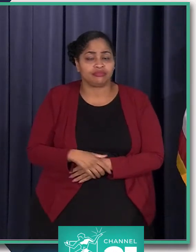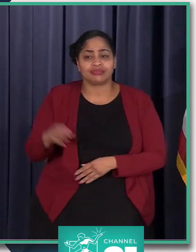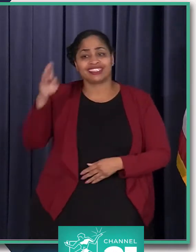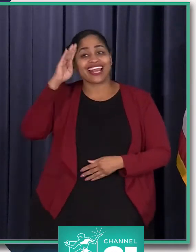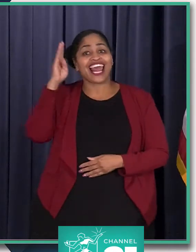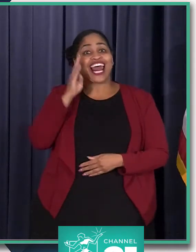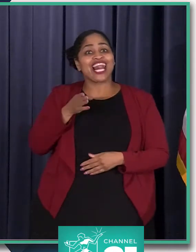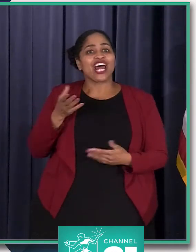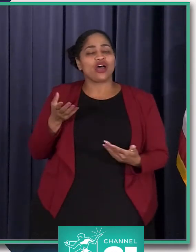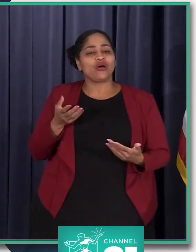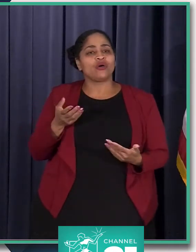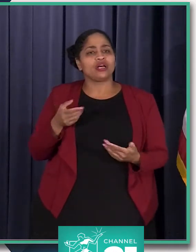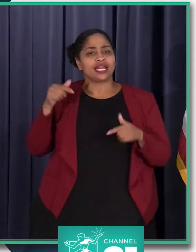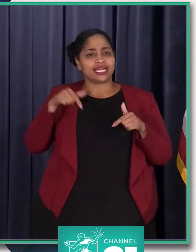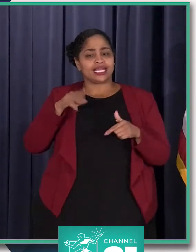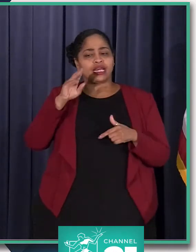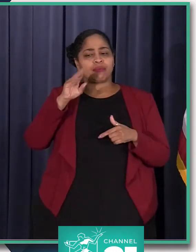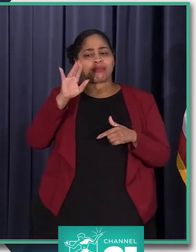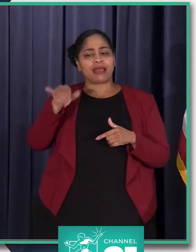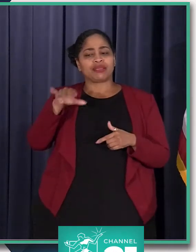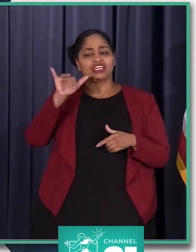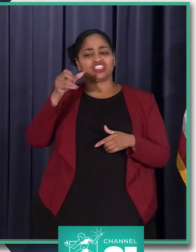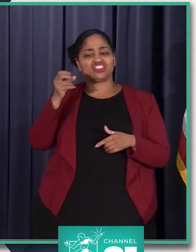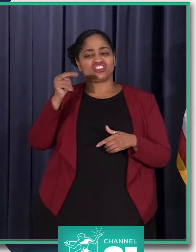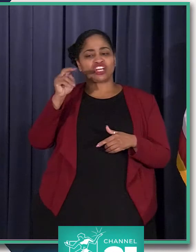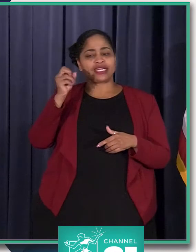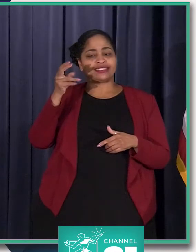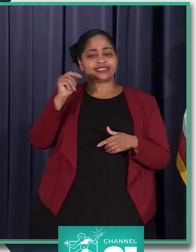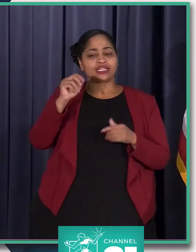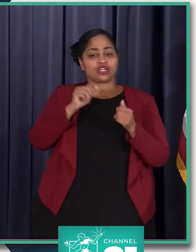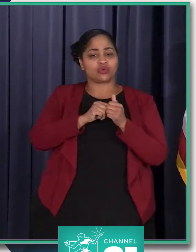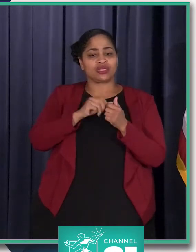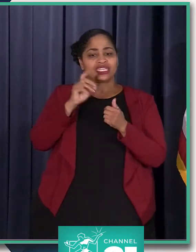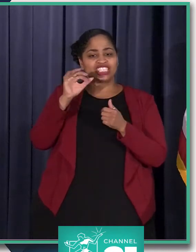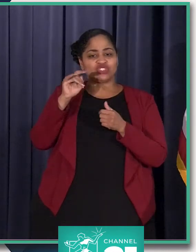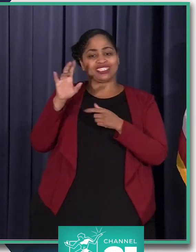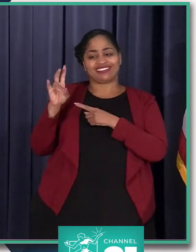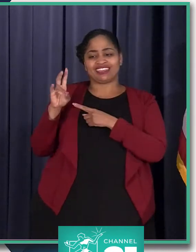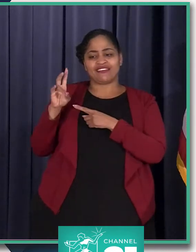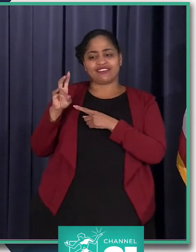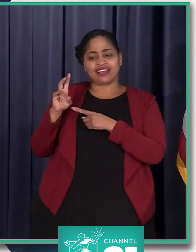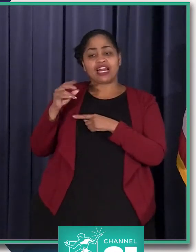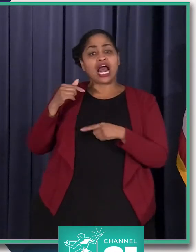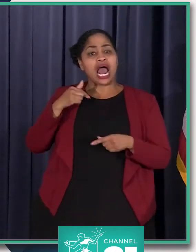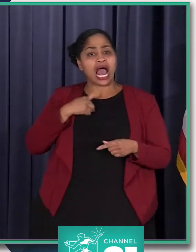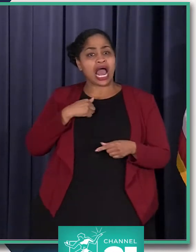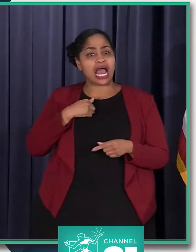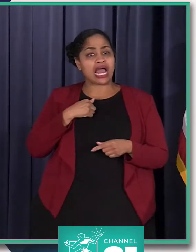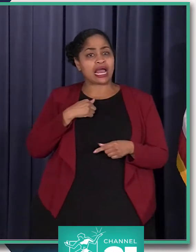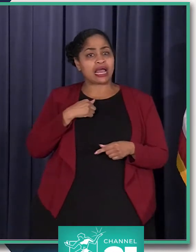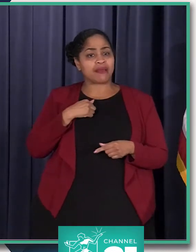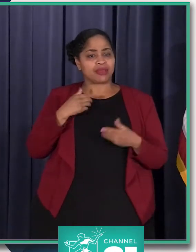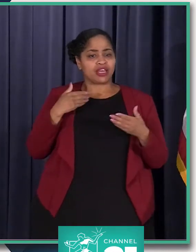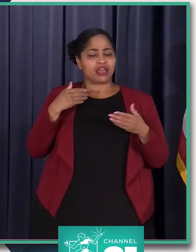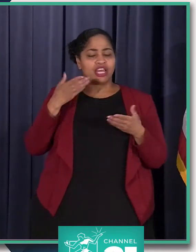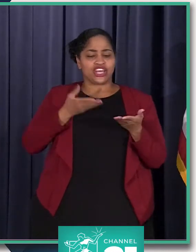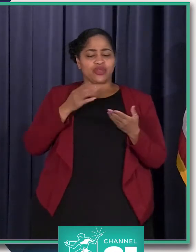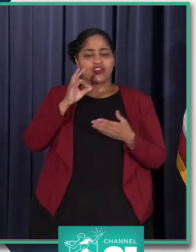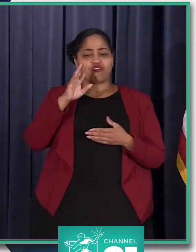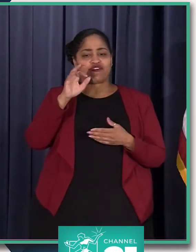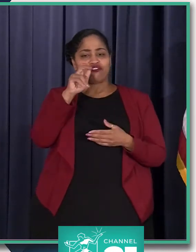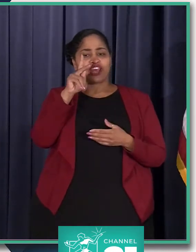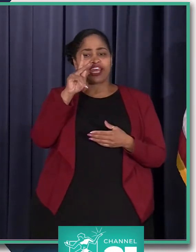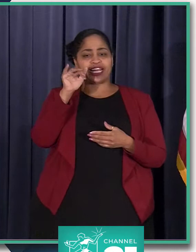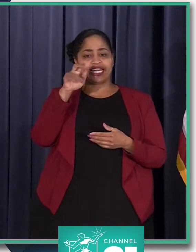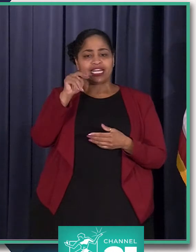Hello, this is Bobby Johnson with District 7. I'm over Franklin Park. Now, we've